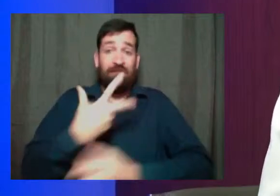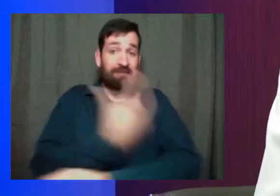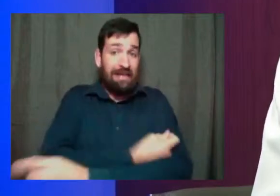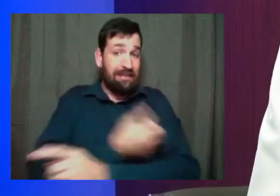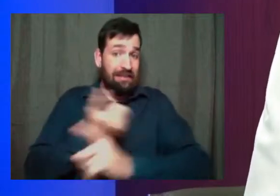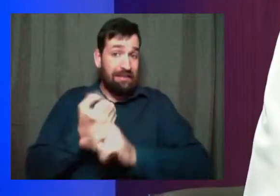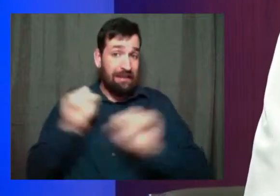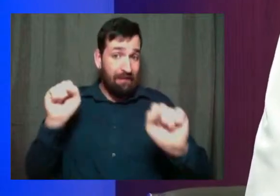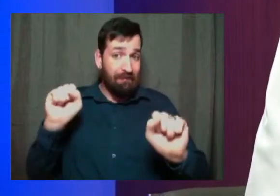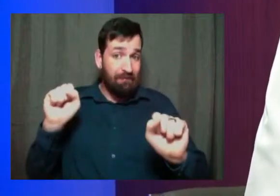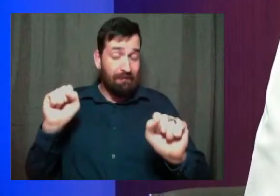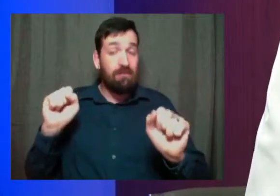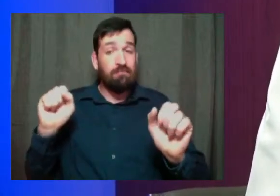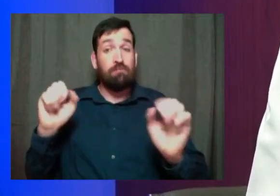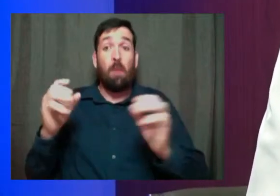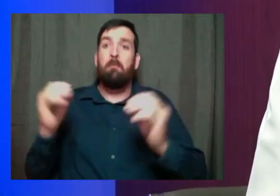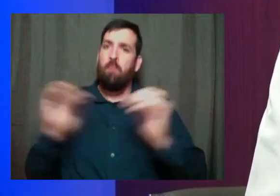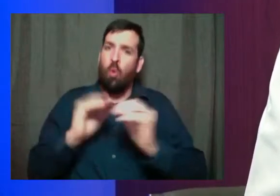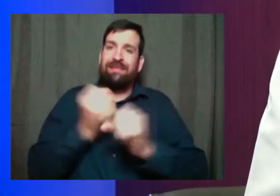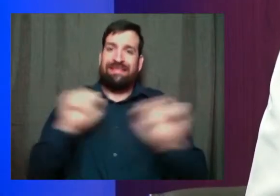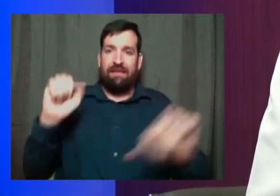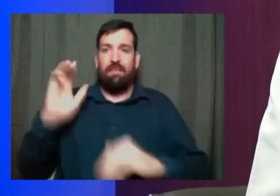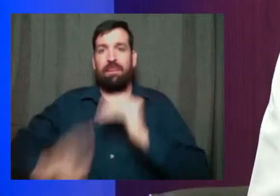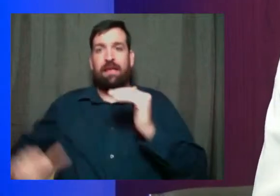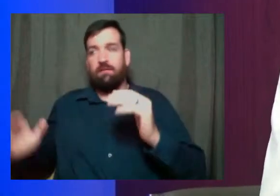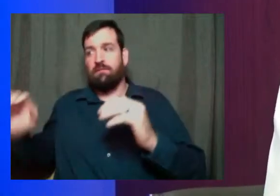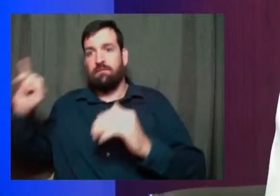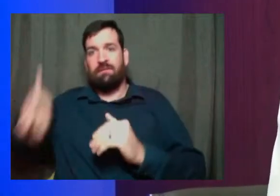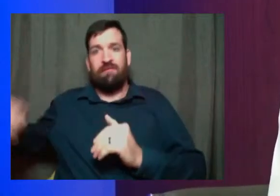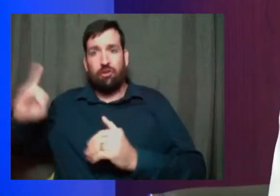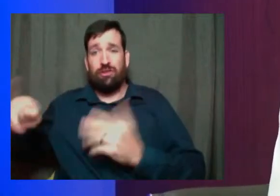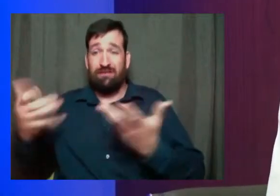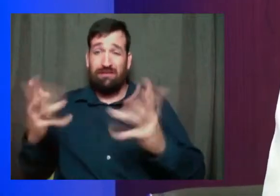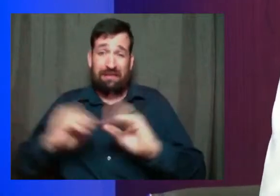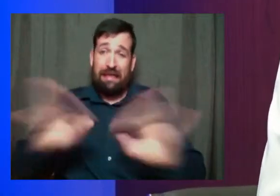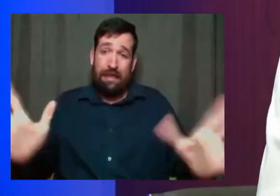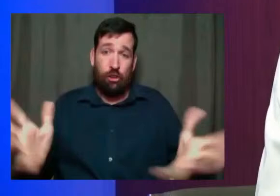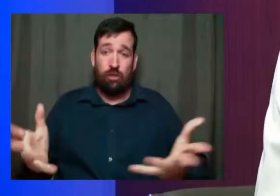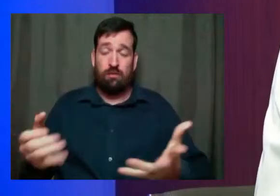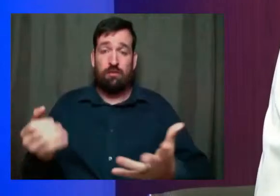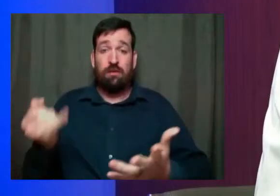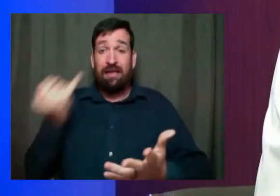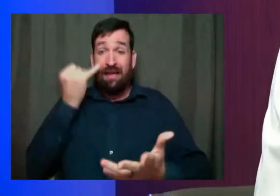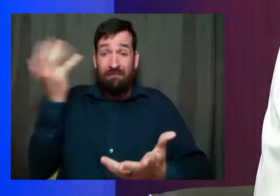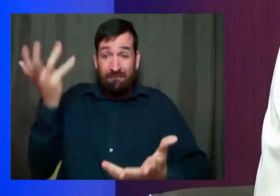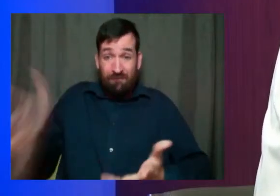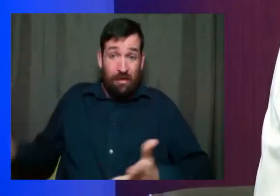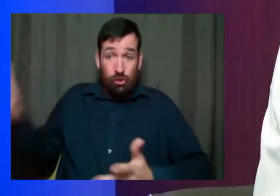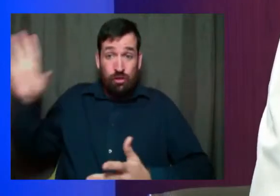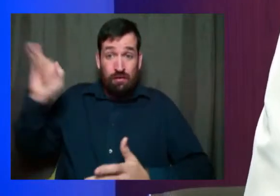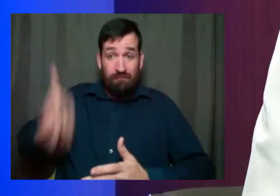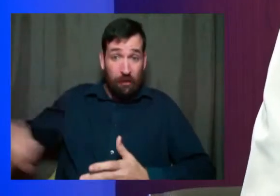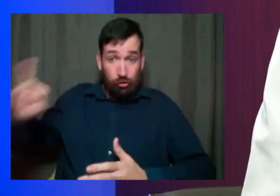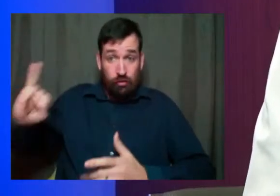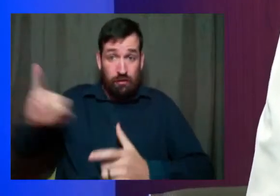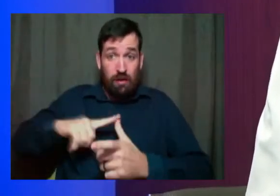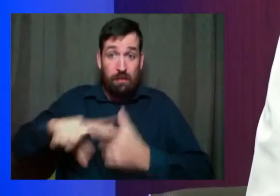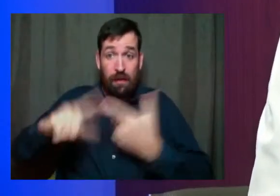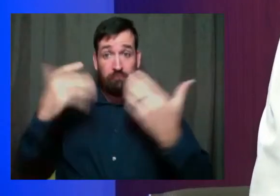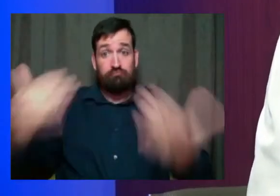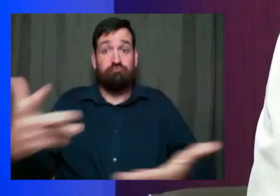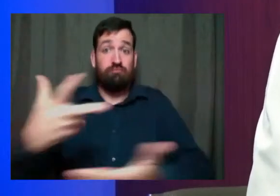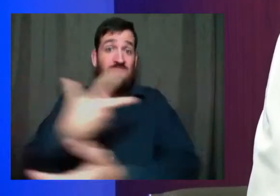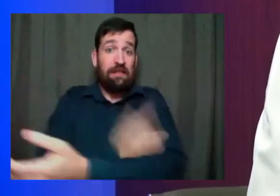sick. It's clear that vaccines are safer. For the people who have gotten sick and then go ahead and get vaccinated, that's